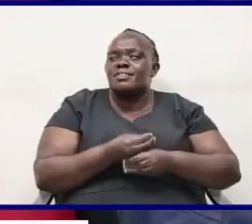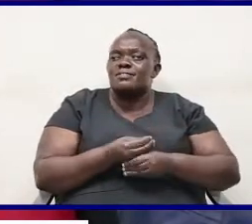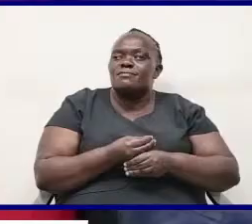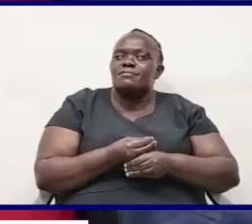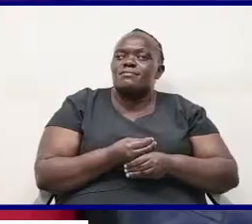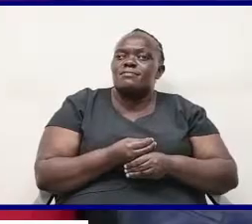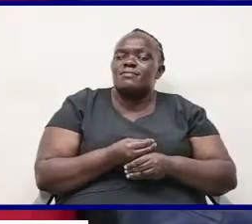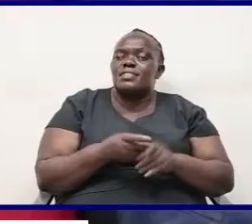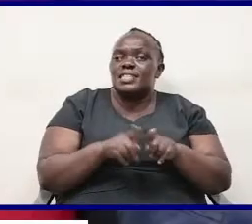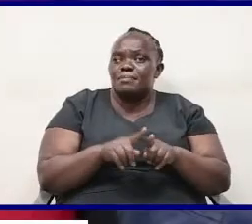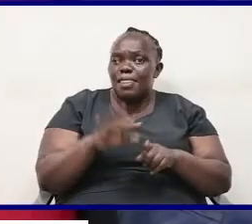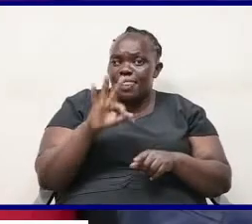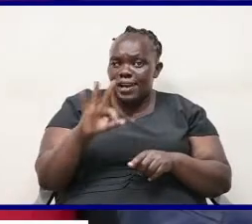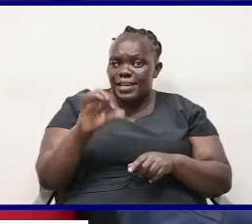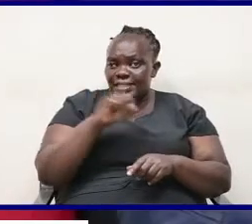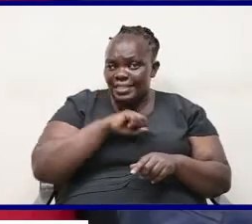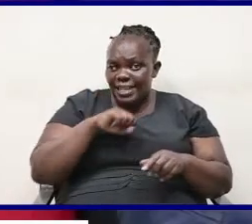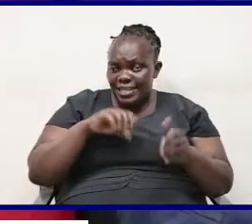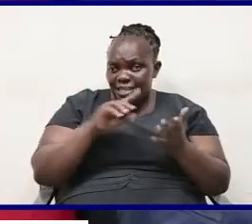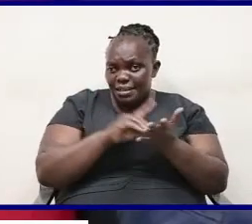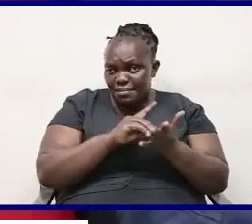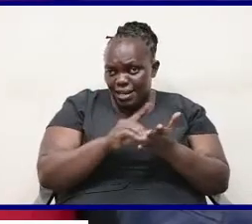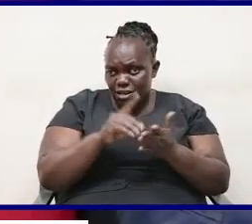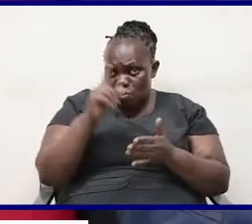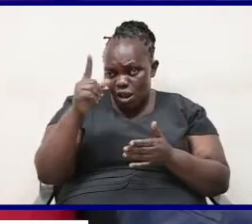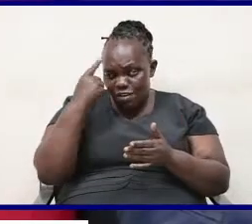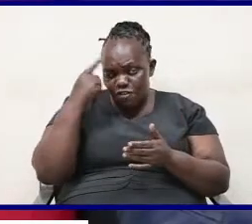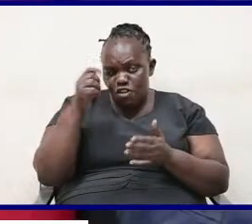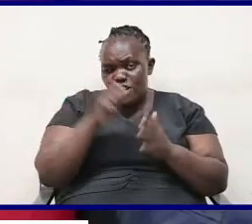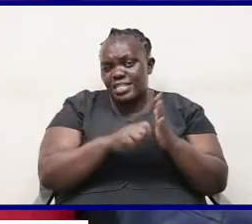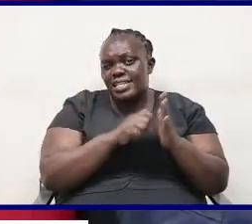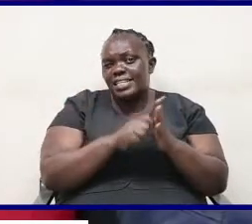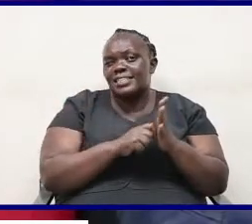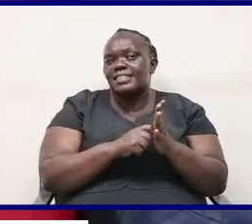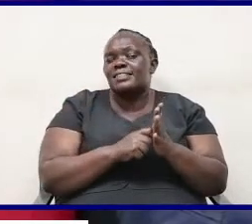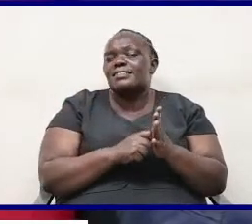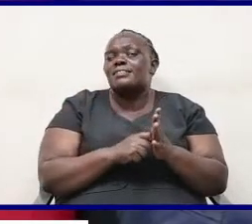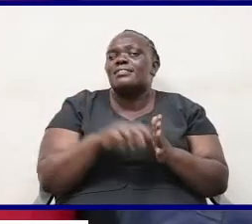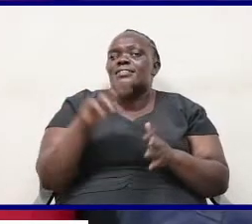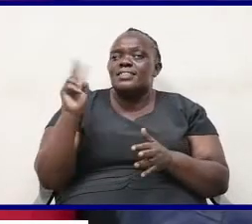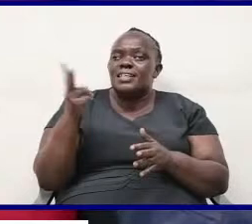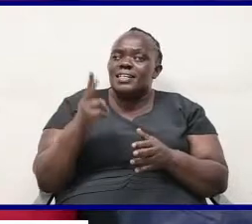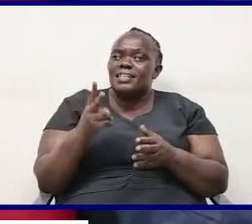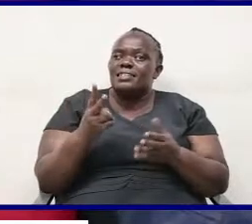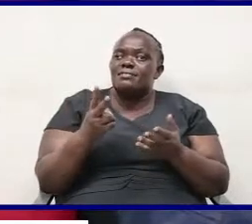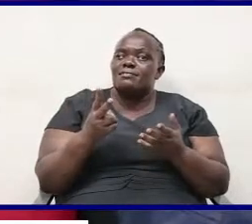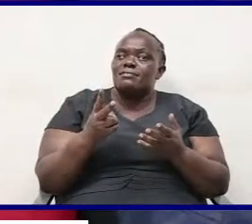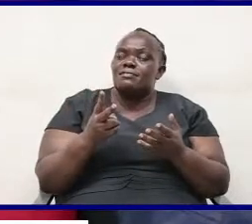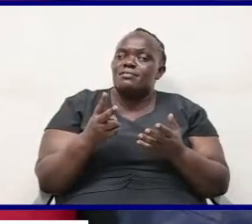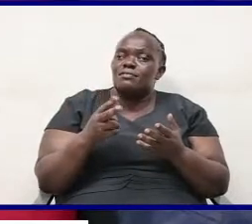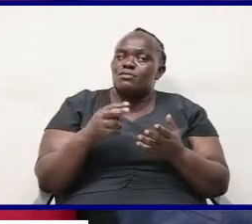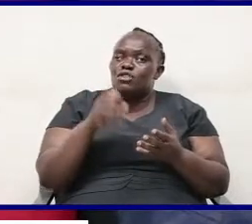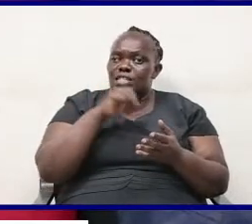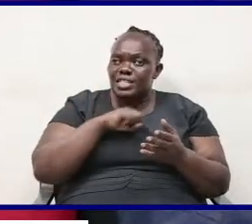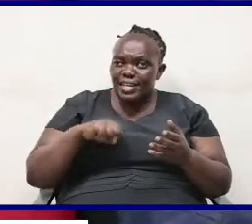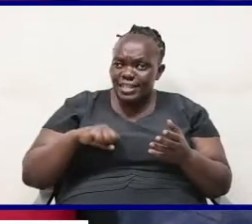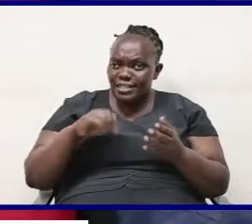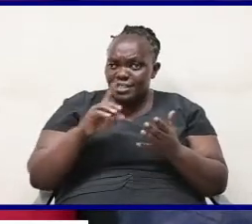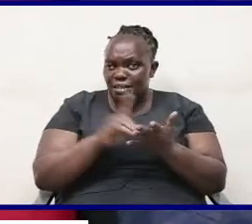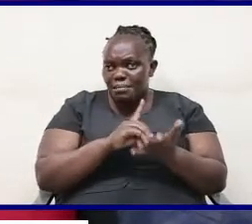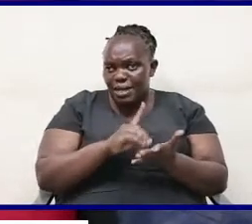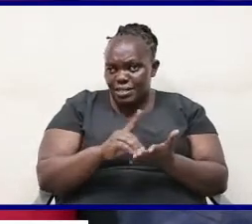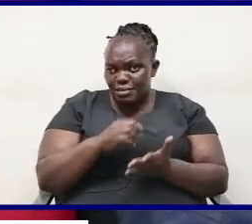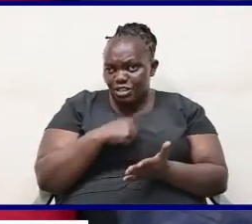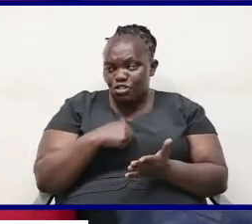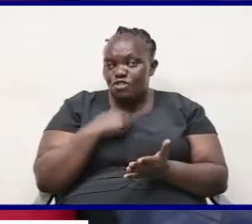Investments, we have 3 state departments, one for industry, one for investment promotion, and then my State Department for